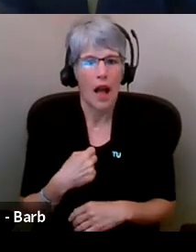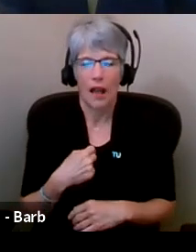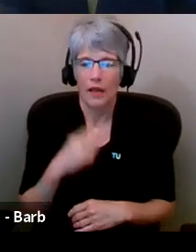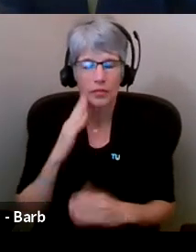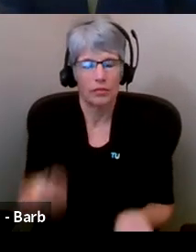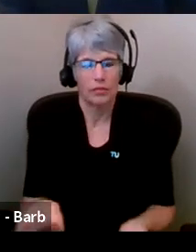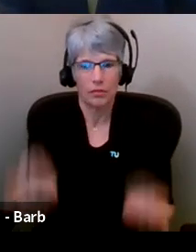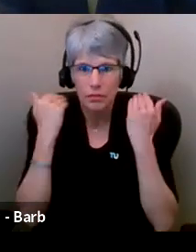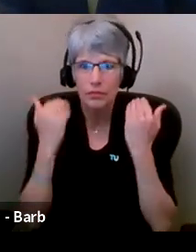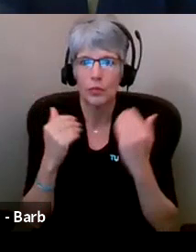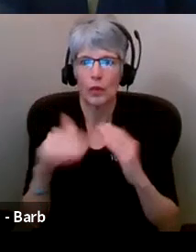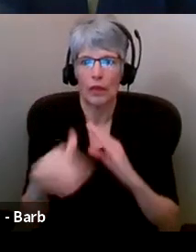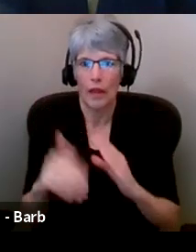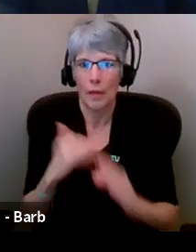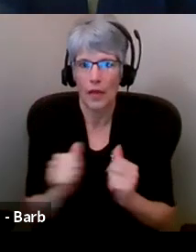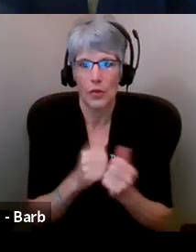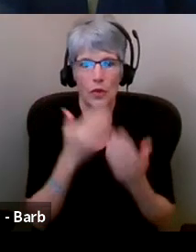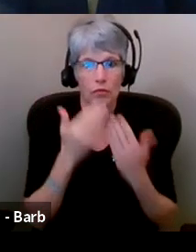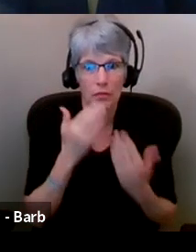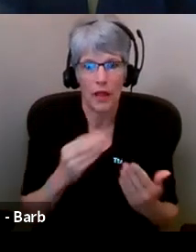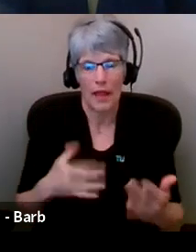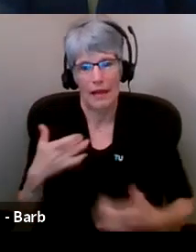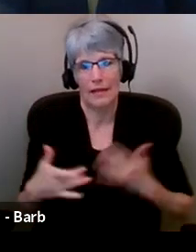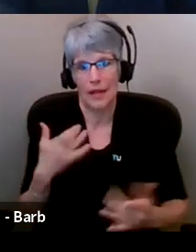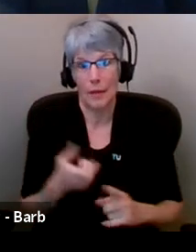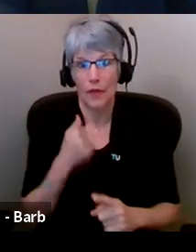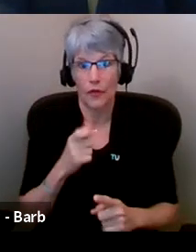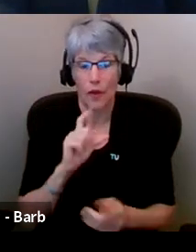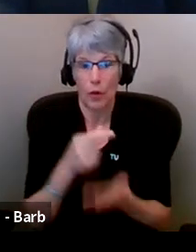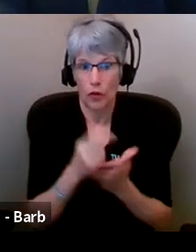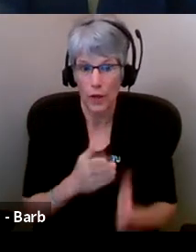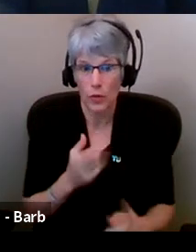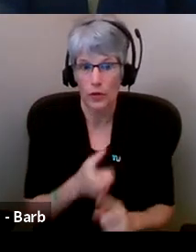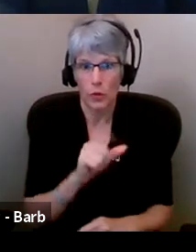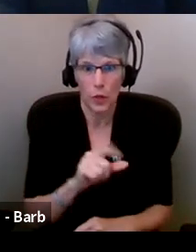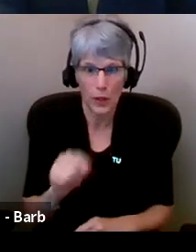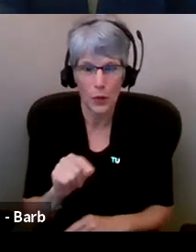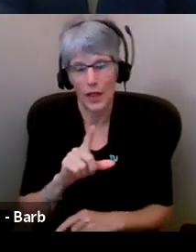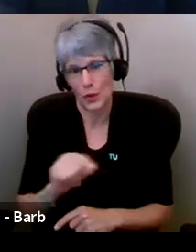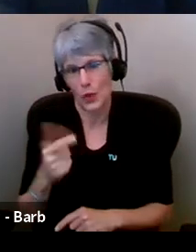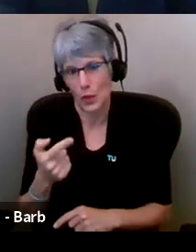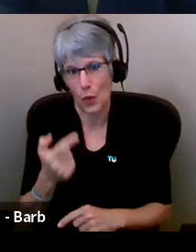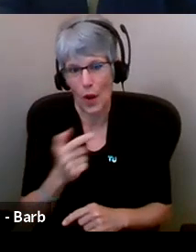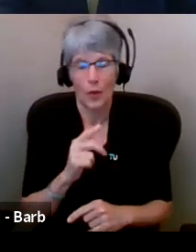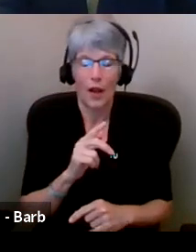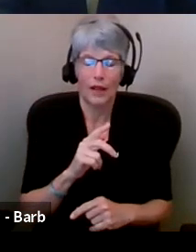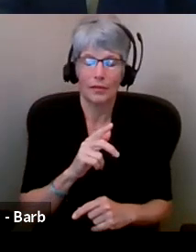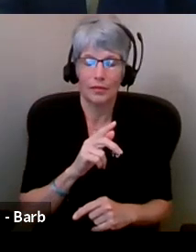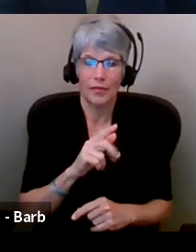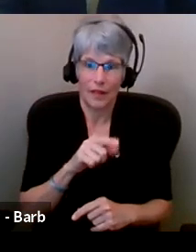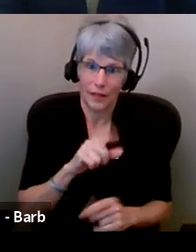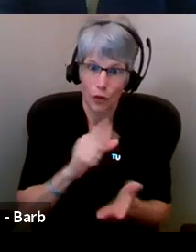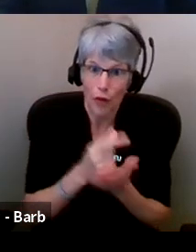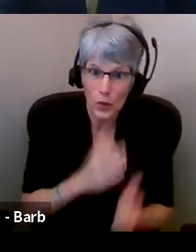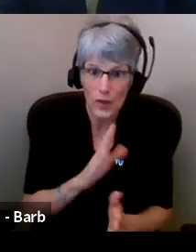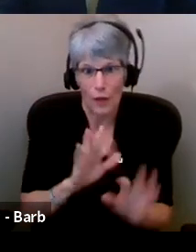of gratitude and excitement from our graduates from 2020 and 2021 and their families. They are so